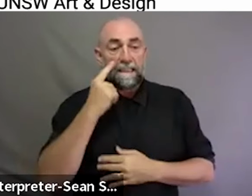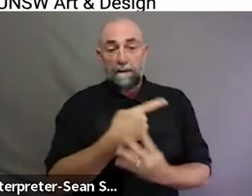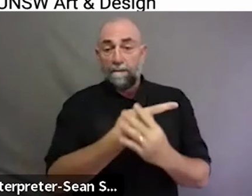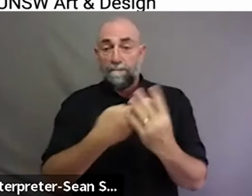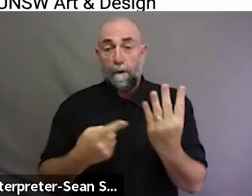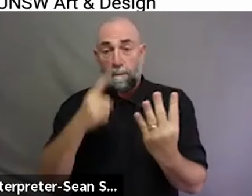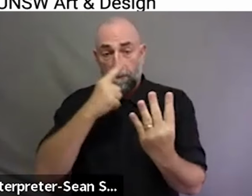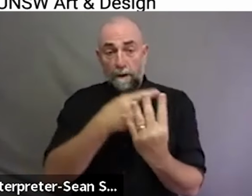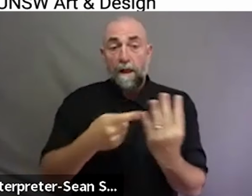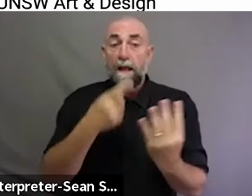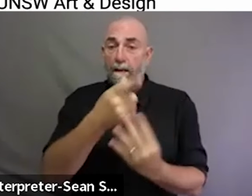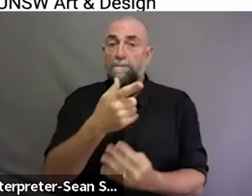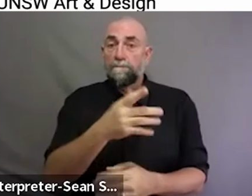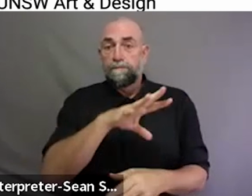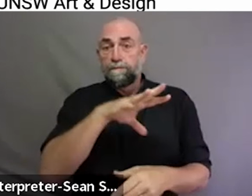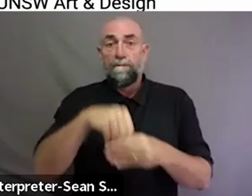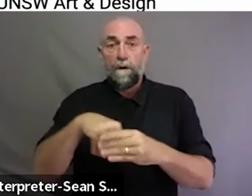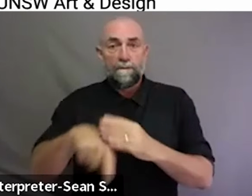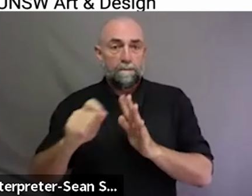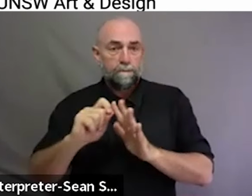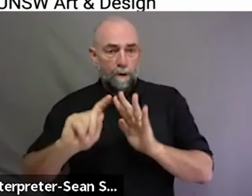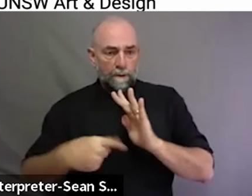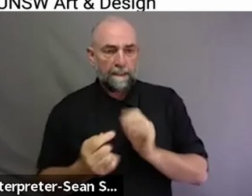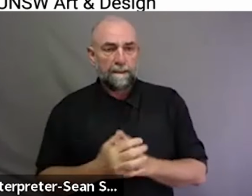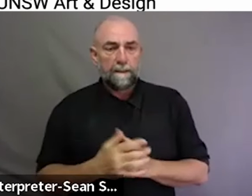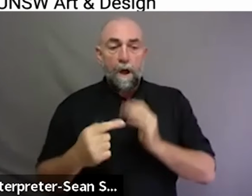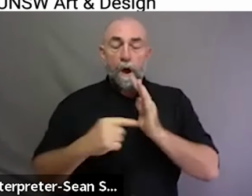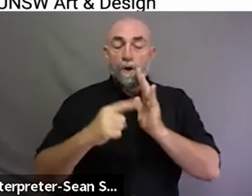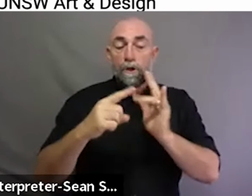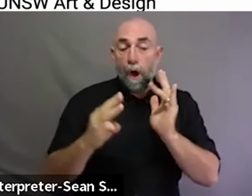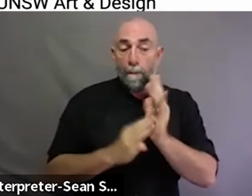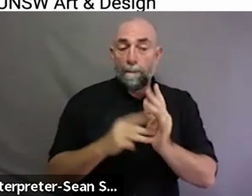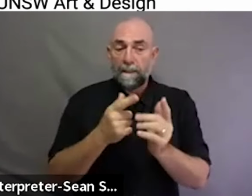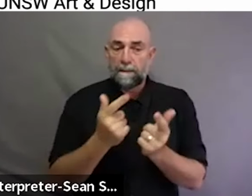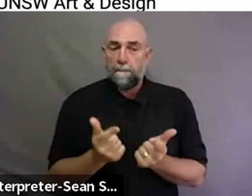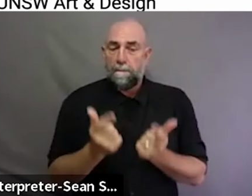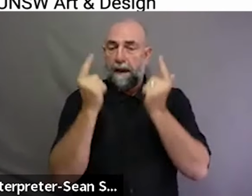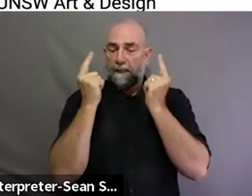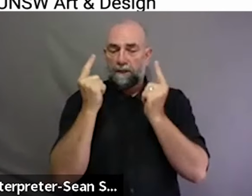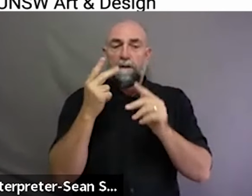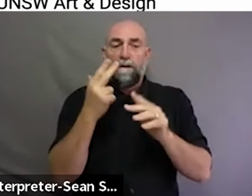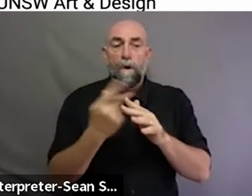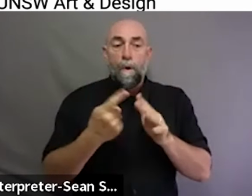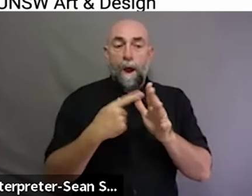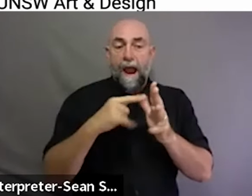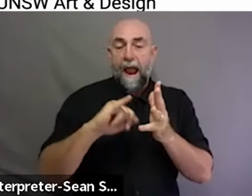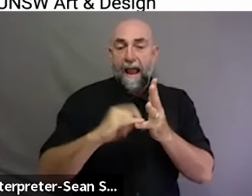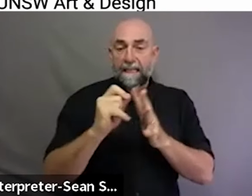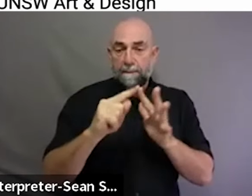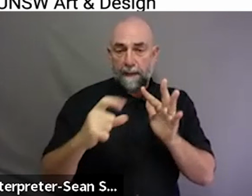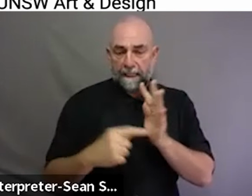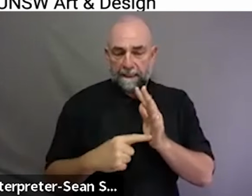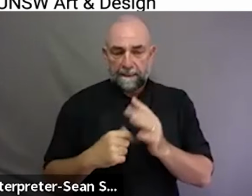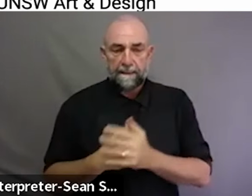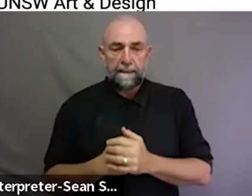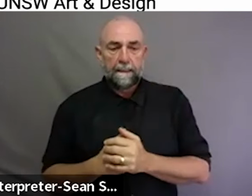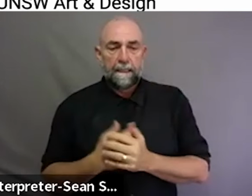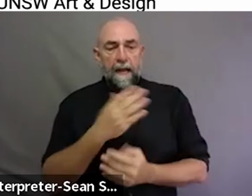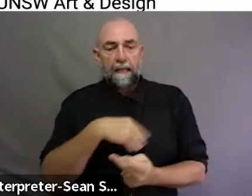the project. Tom Tutton is the manager of Aspect Practice, and the amazing Matthew and Emma,